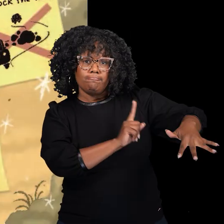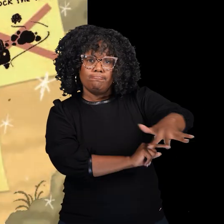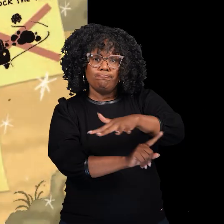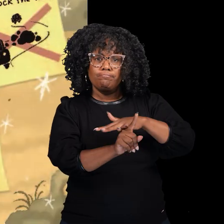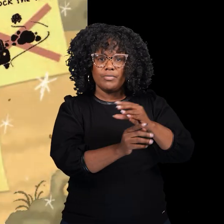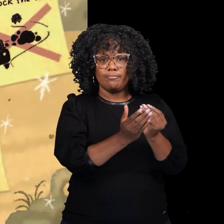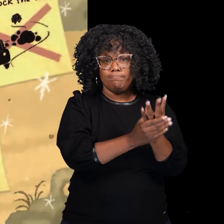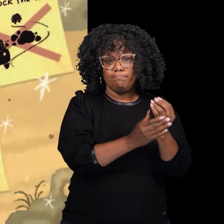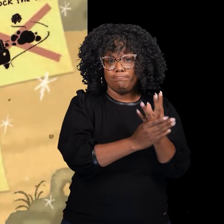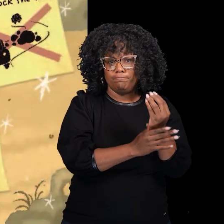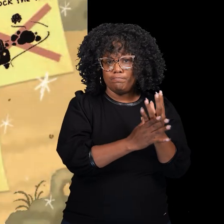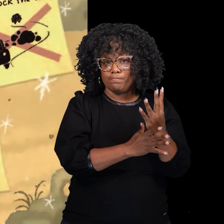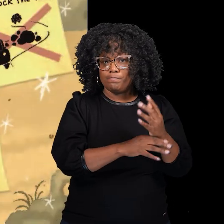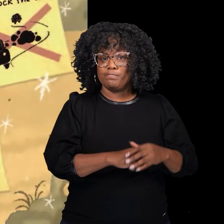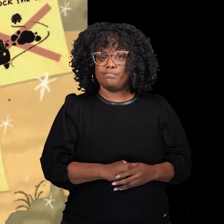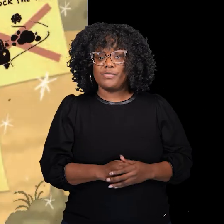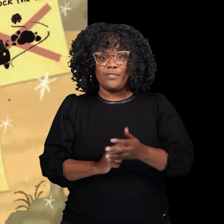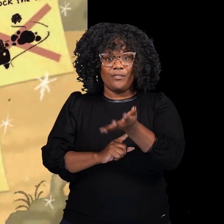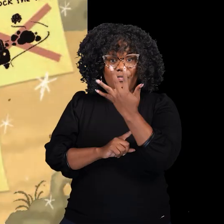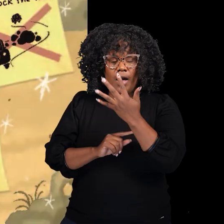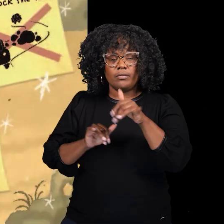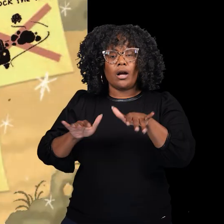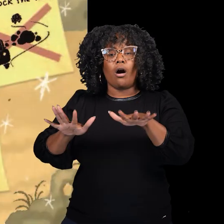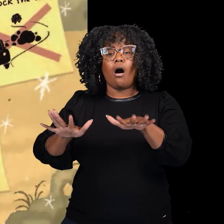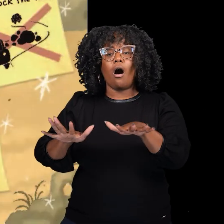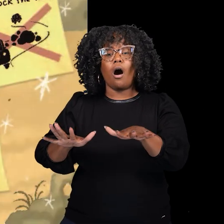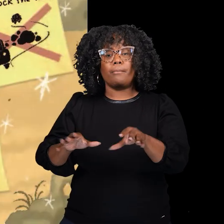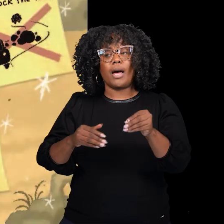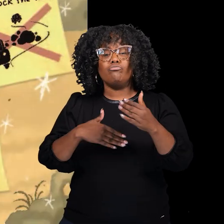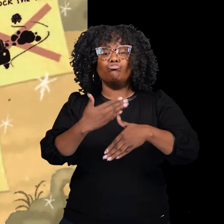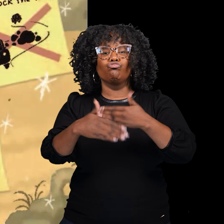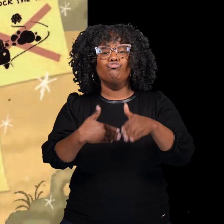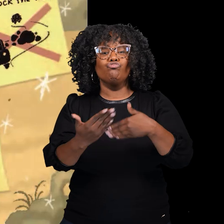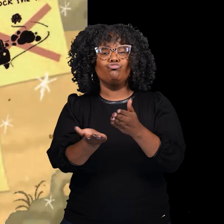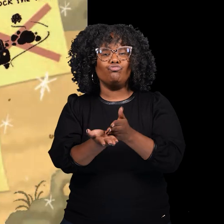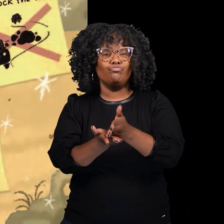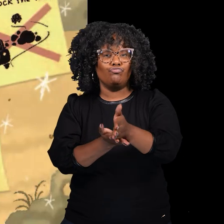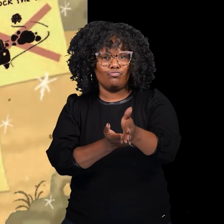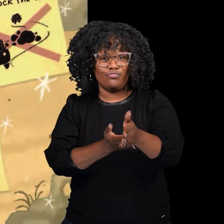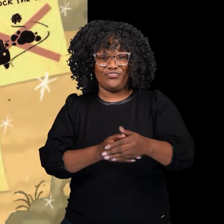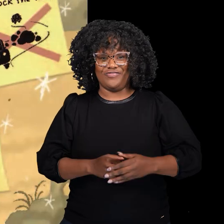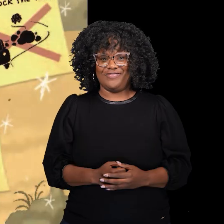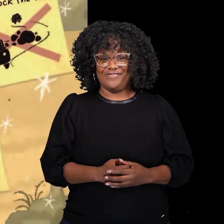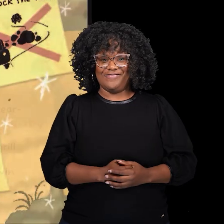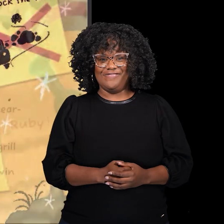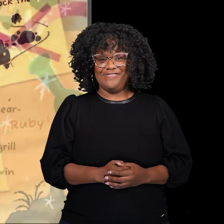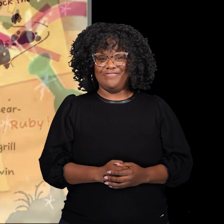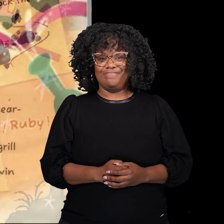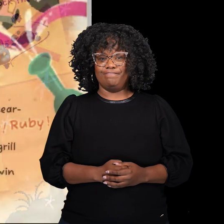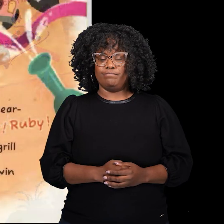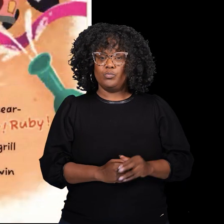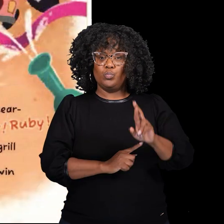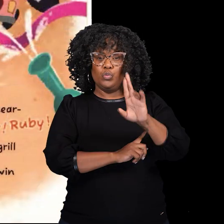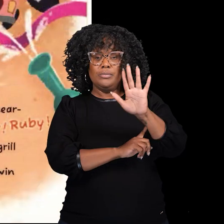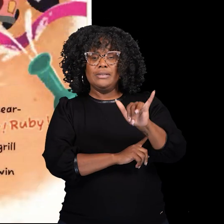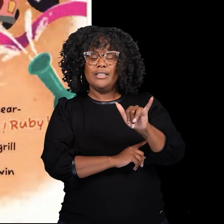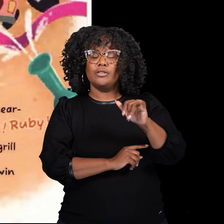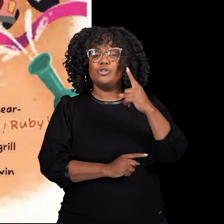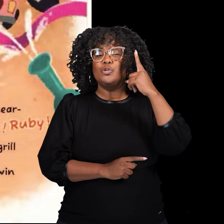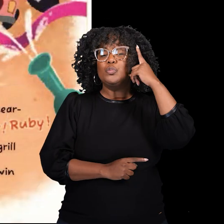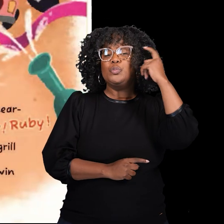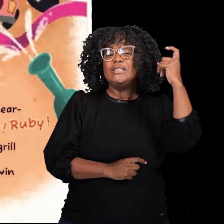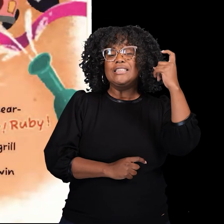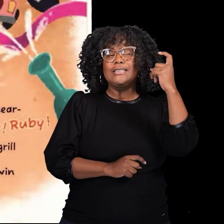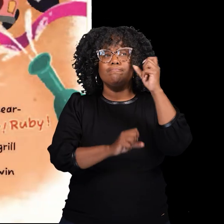Respect the wildlife and vegetation. 5. Keep calm and rally on. Ruby is